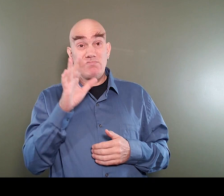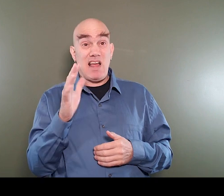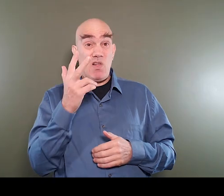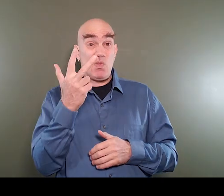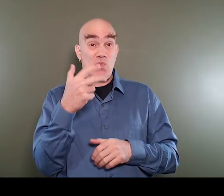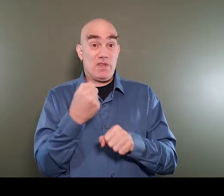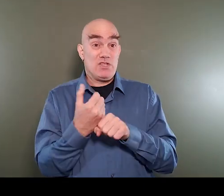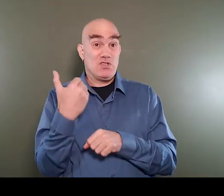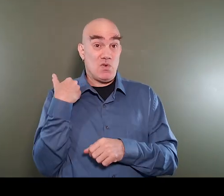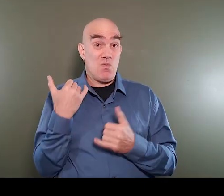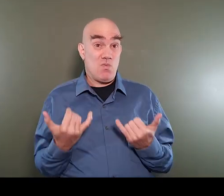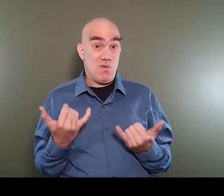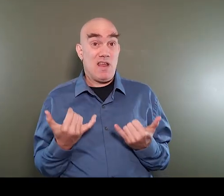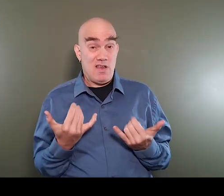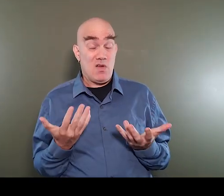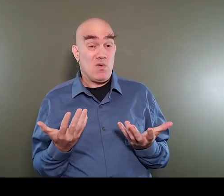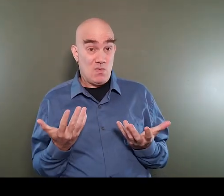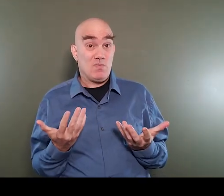Yeah, that was about